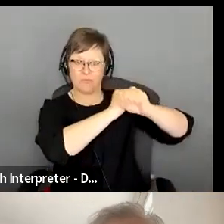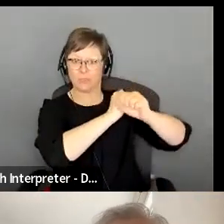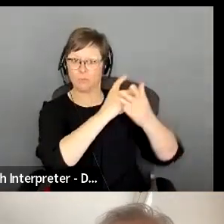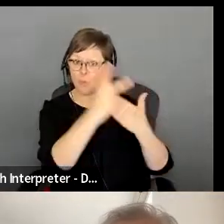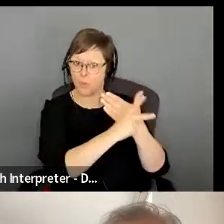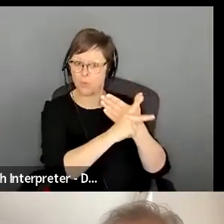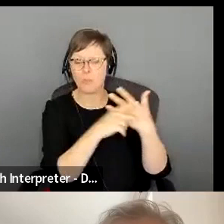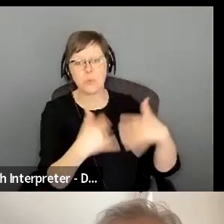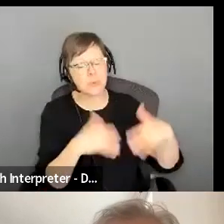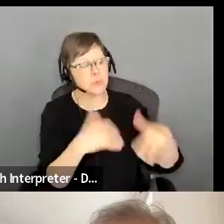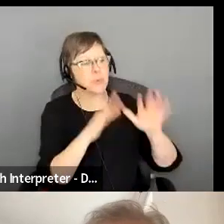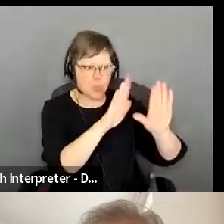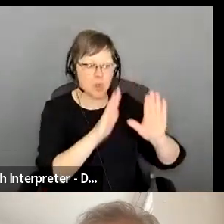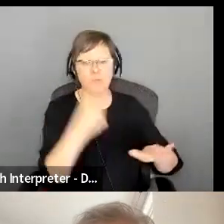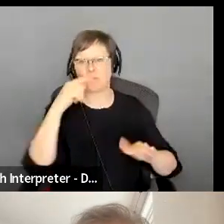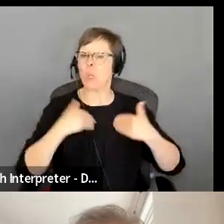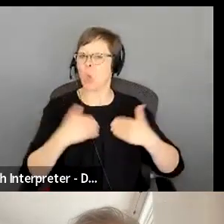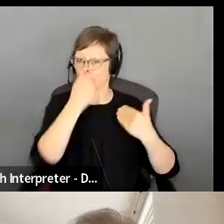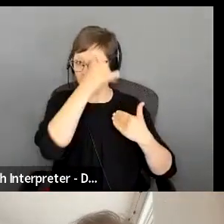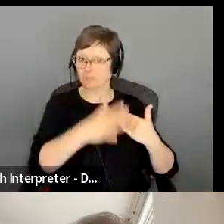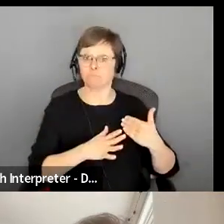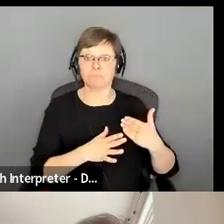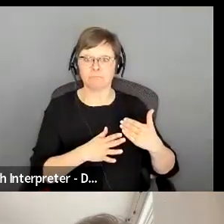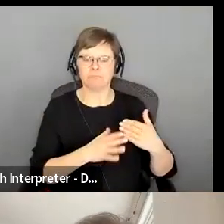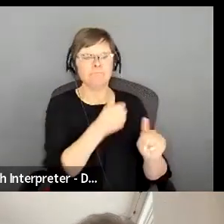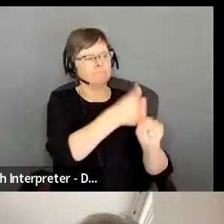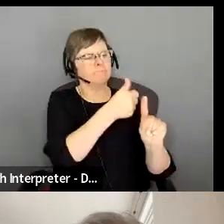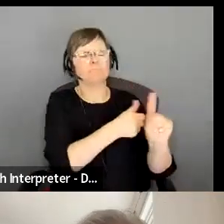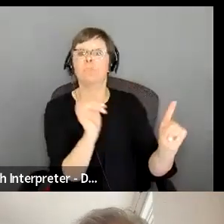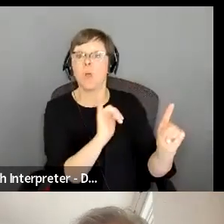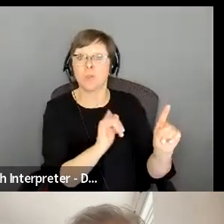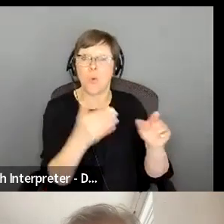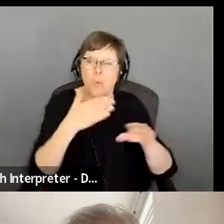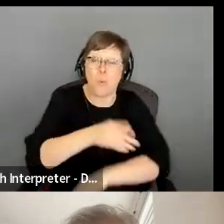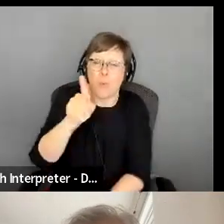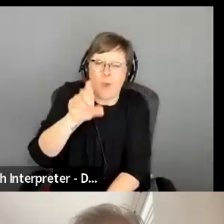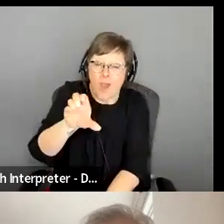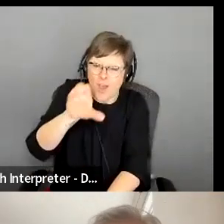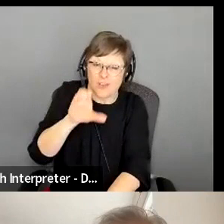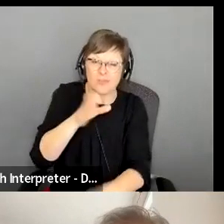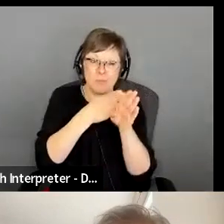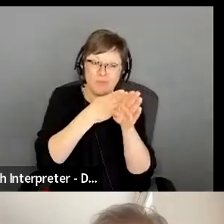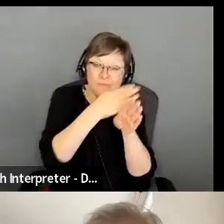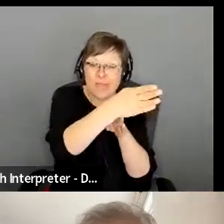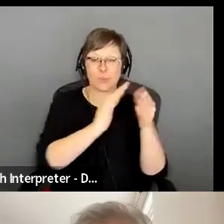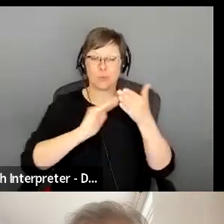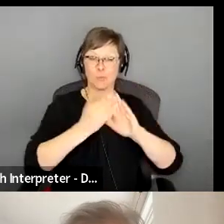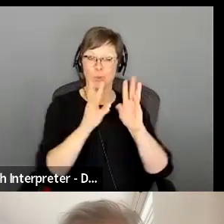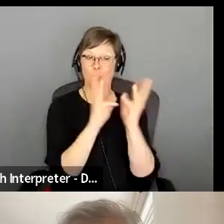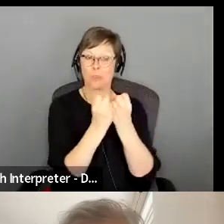program for young men, and has facilitated over 100 professional and community